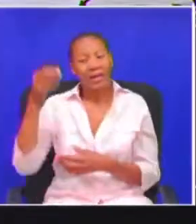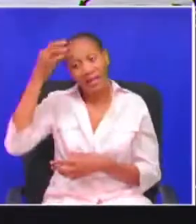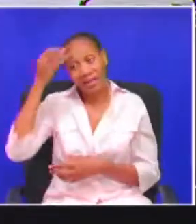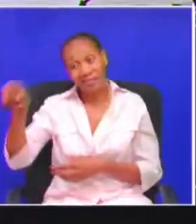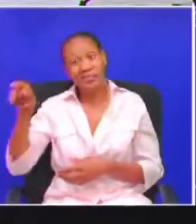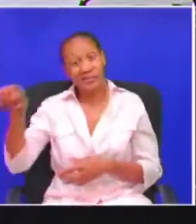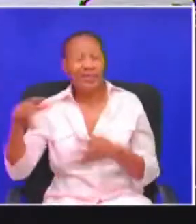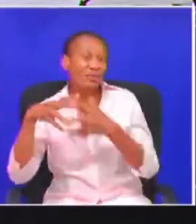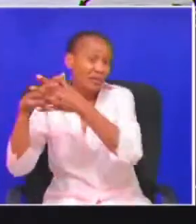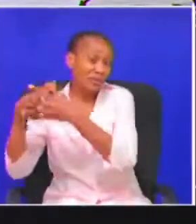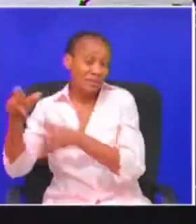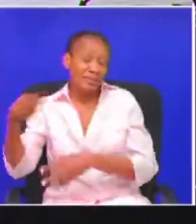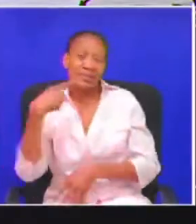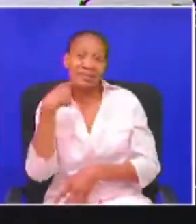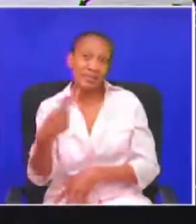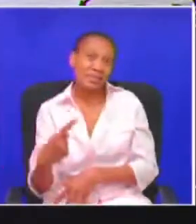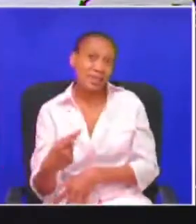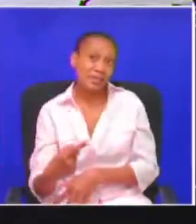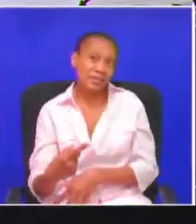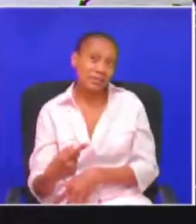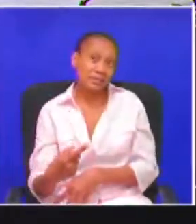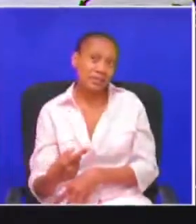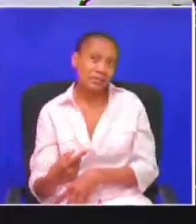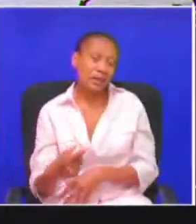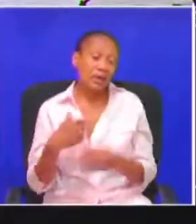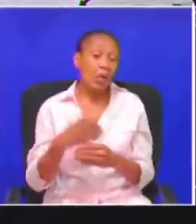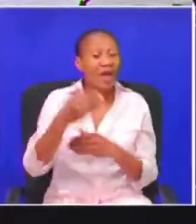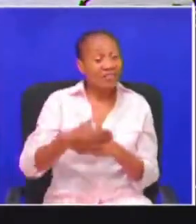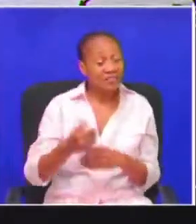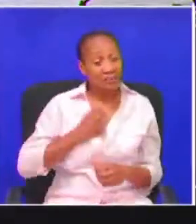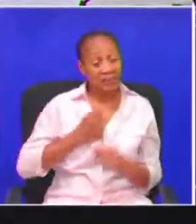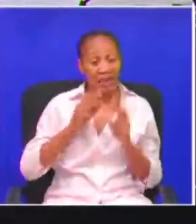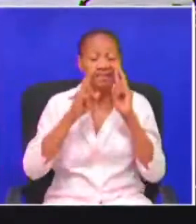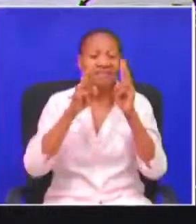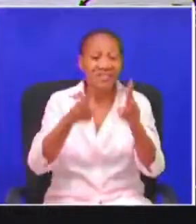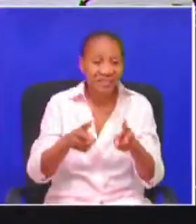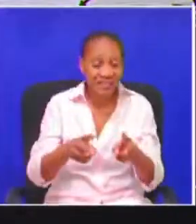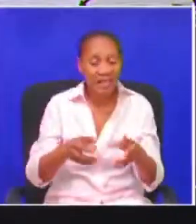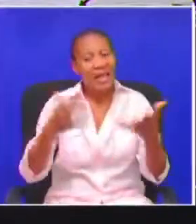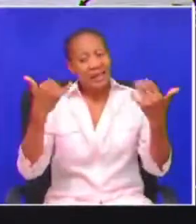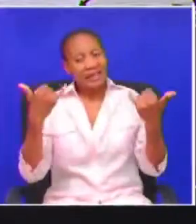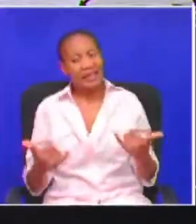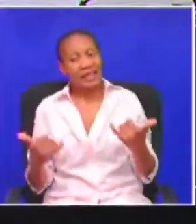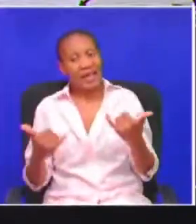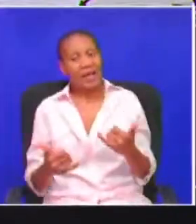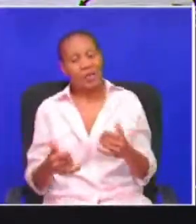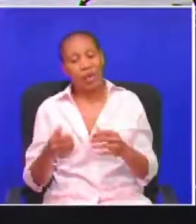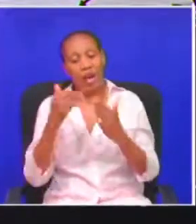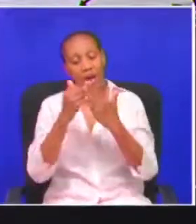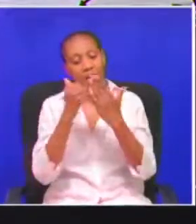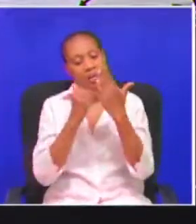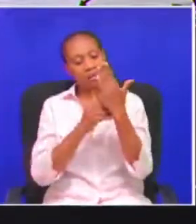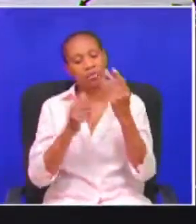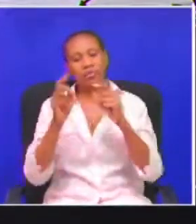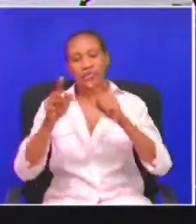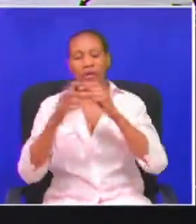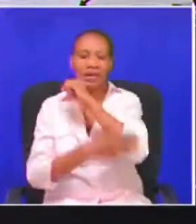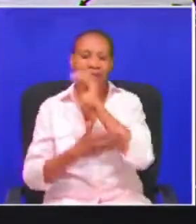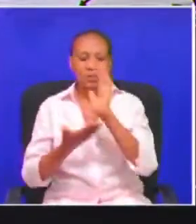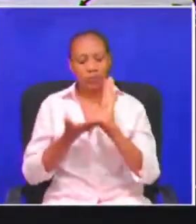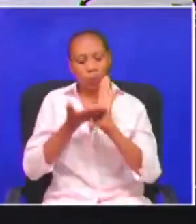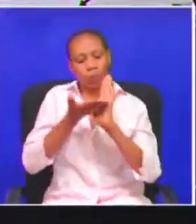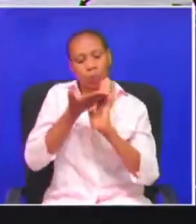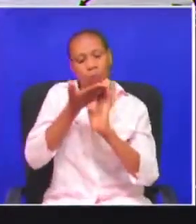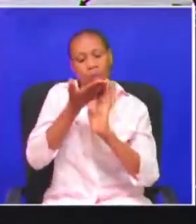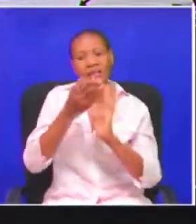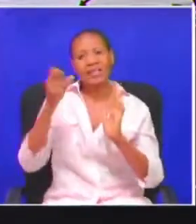said, following that visit, they have now taken us higher up the list of countries that they